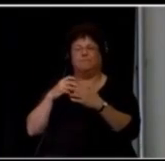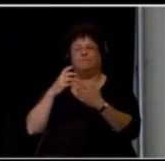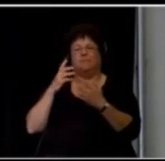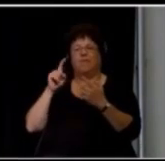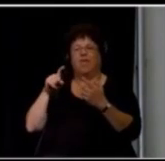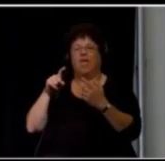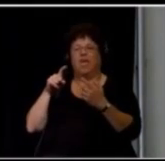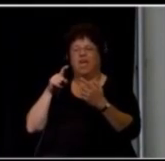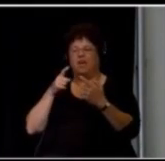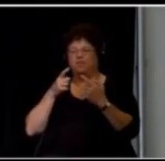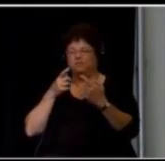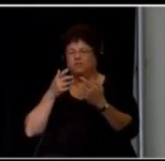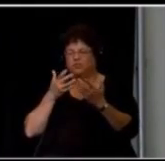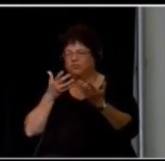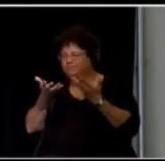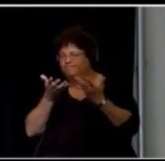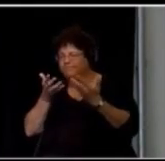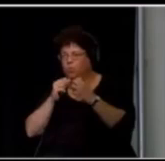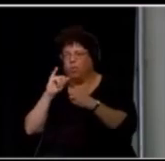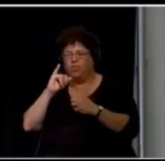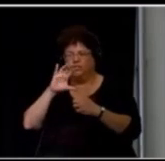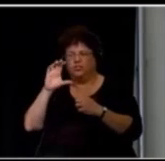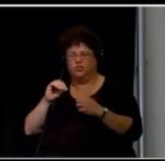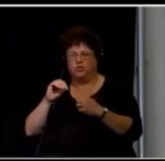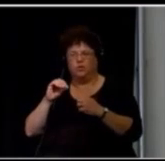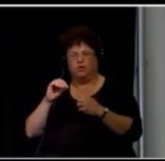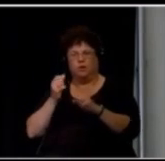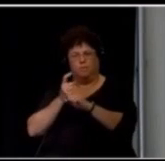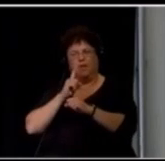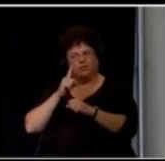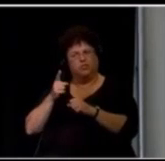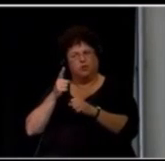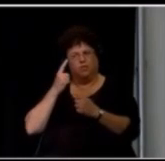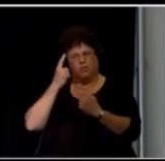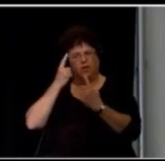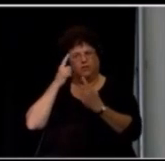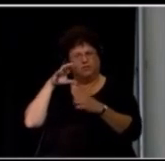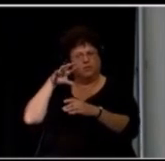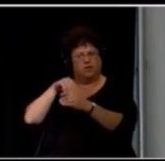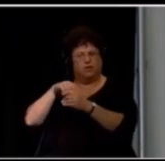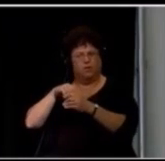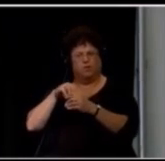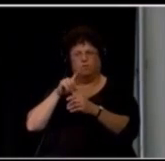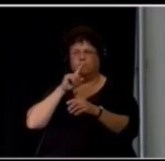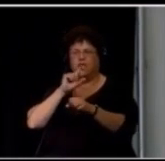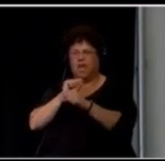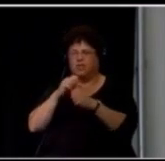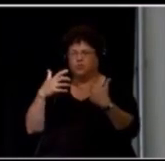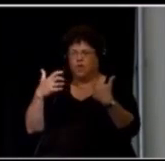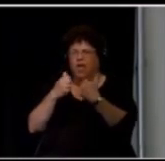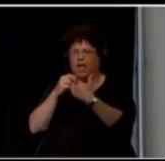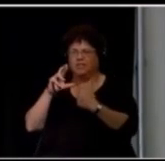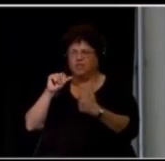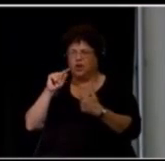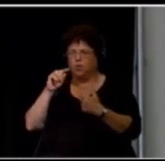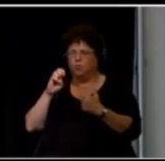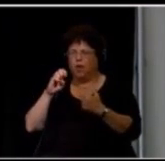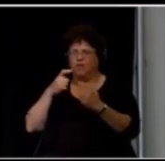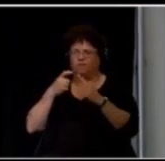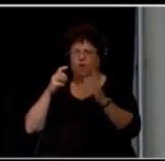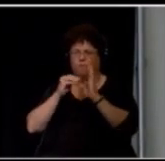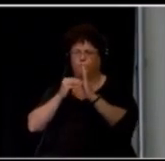We'll have to work with insurance companies to make sure that they're properly factoring in the actual accident rate of the Model S and the X,